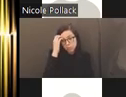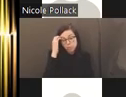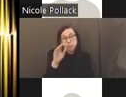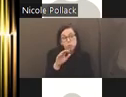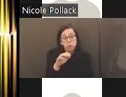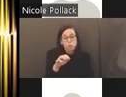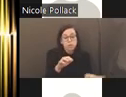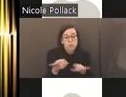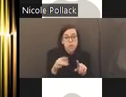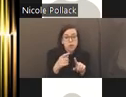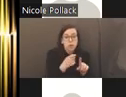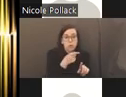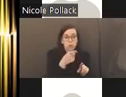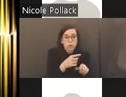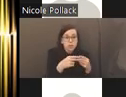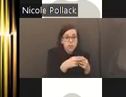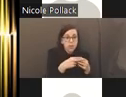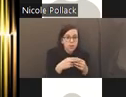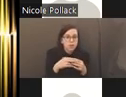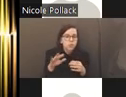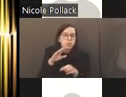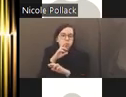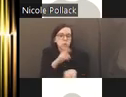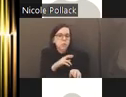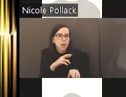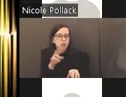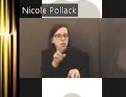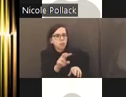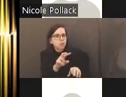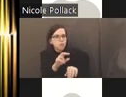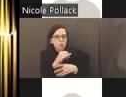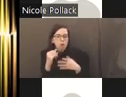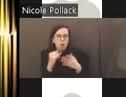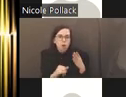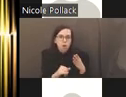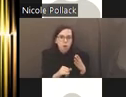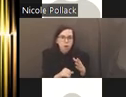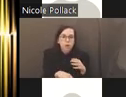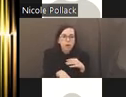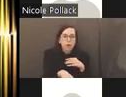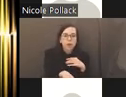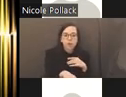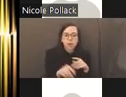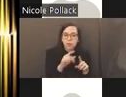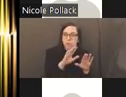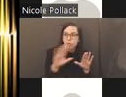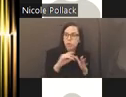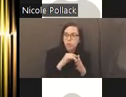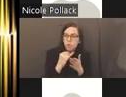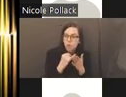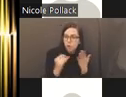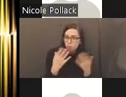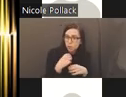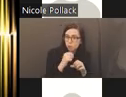work. So he really looked at the pieces and took his inspiration from what you guys